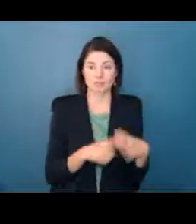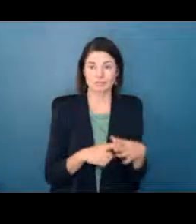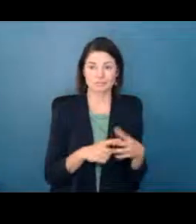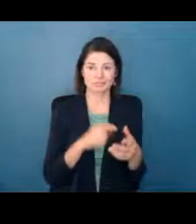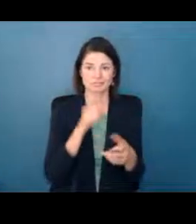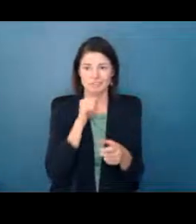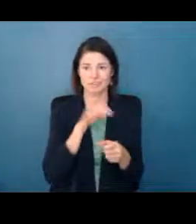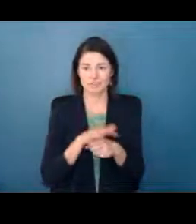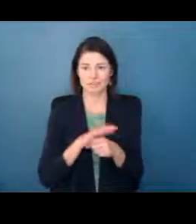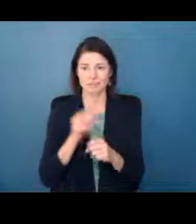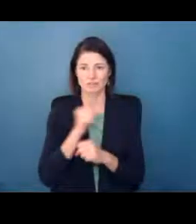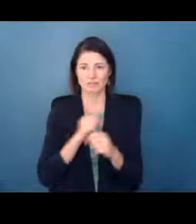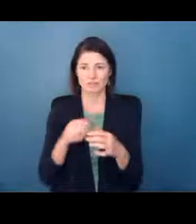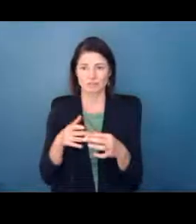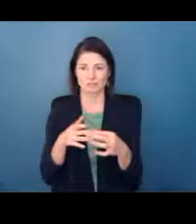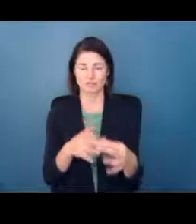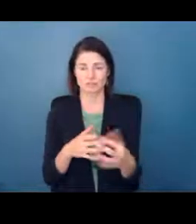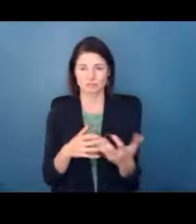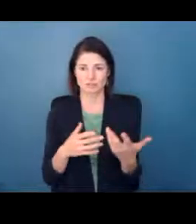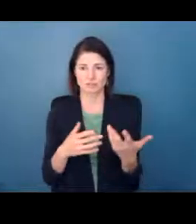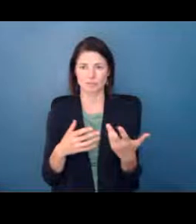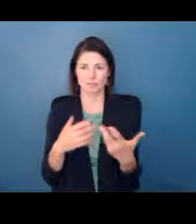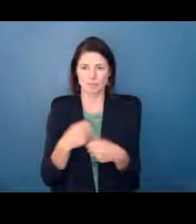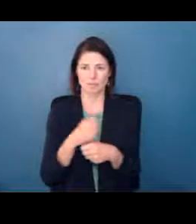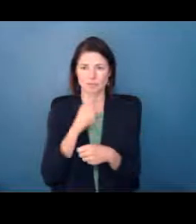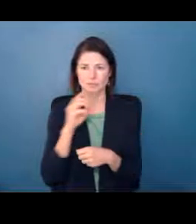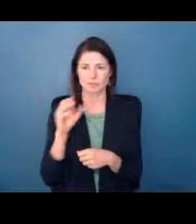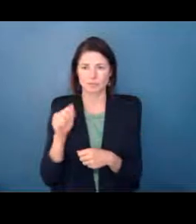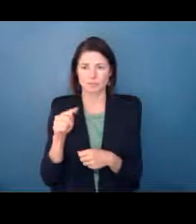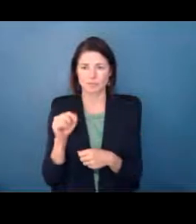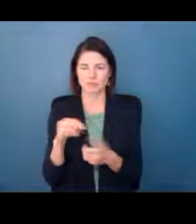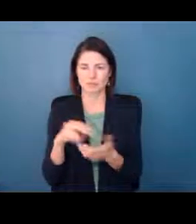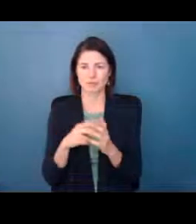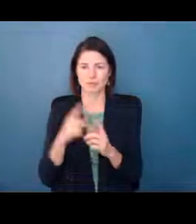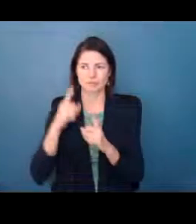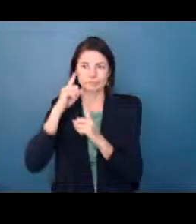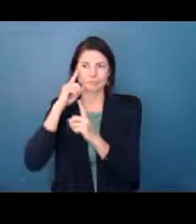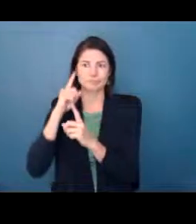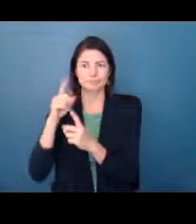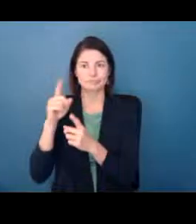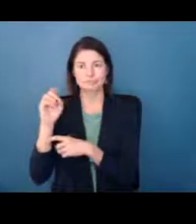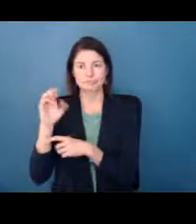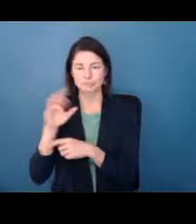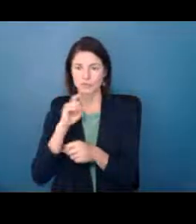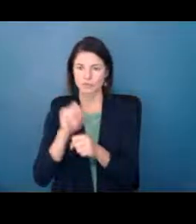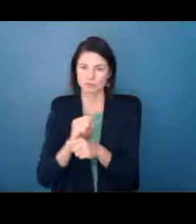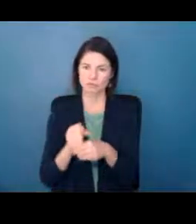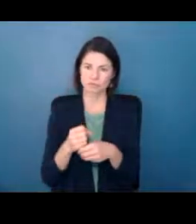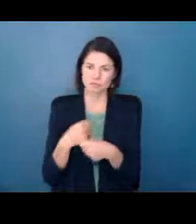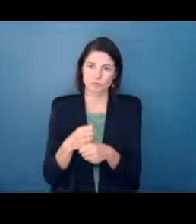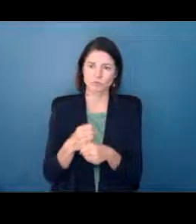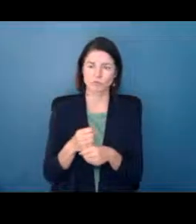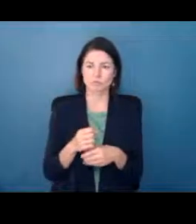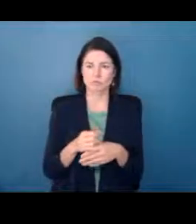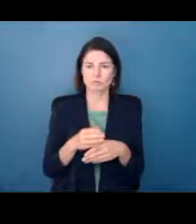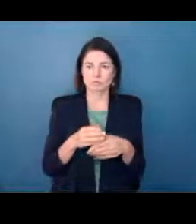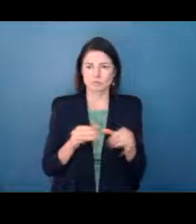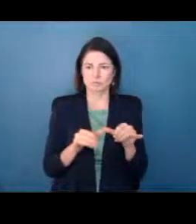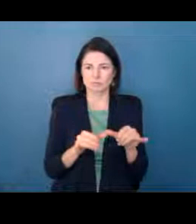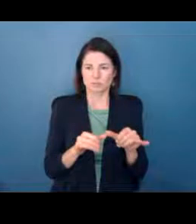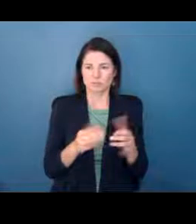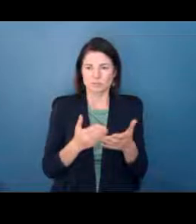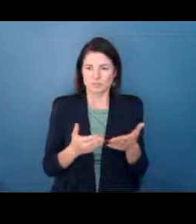direction has made it critical to ensure that CAPTI doesn't become an aspirational document, but a plan to help produce actionable measures that advance our state's